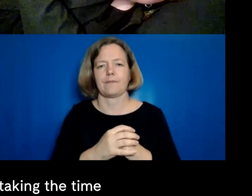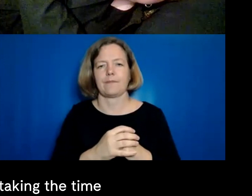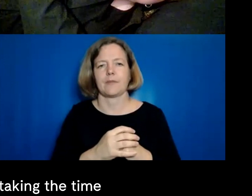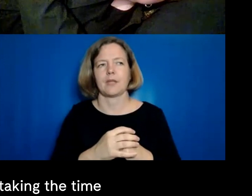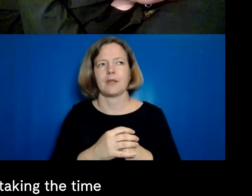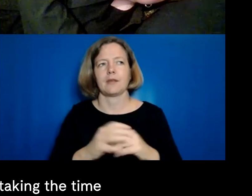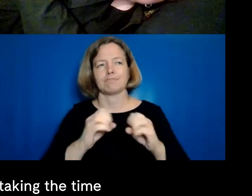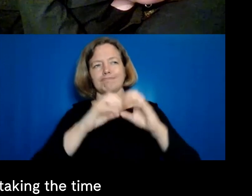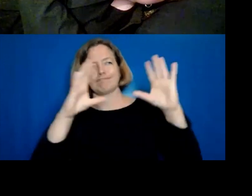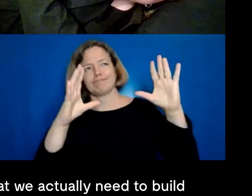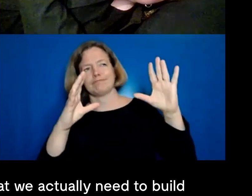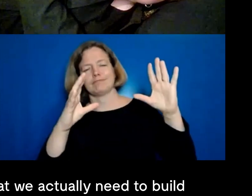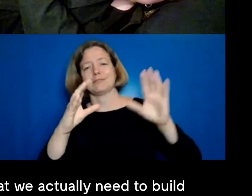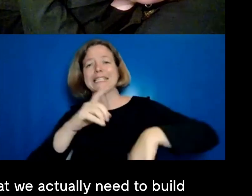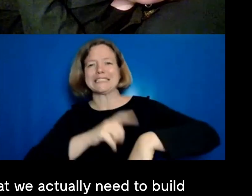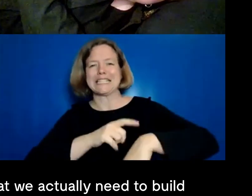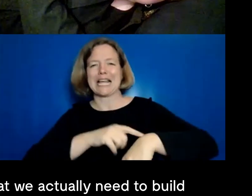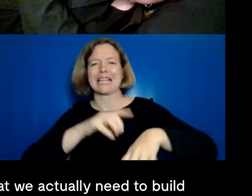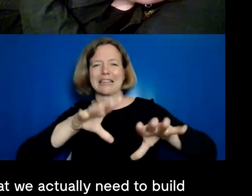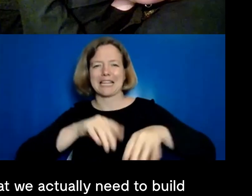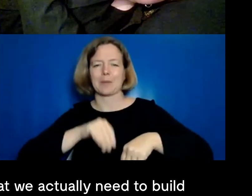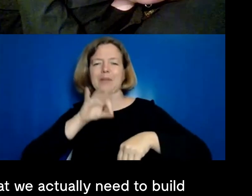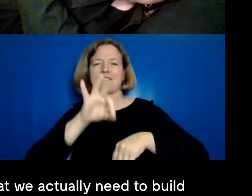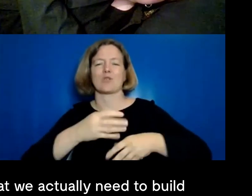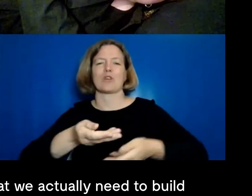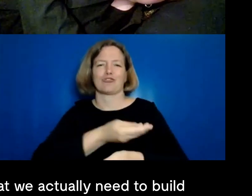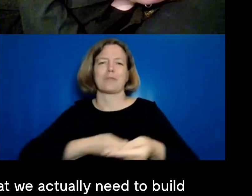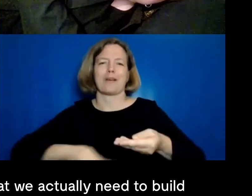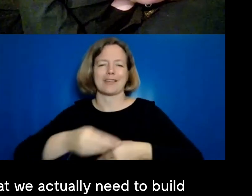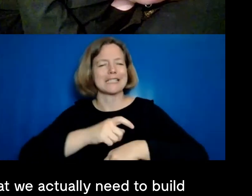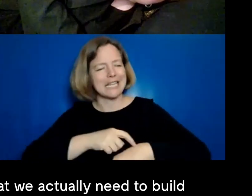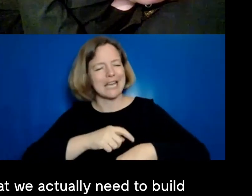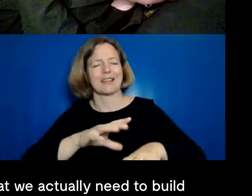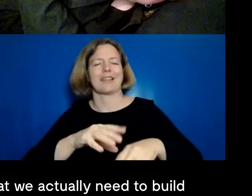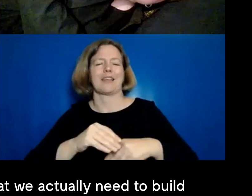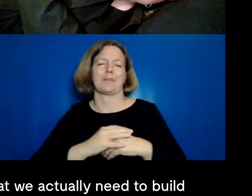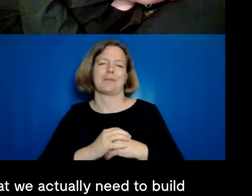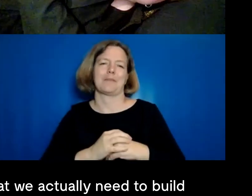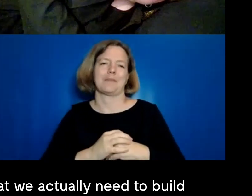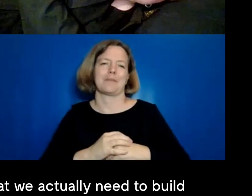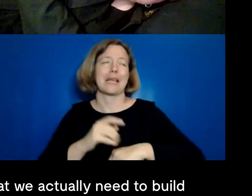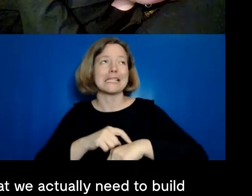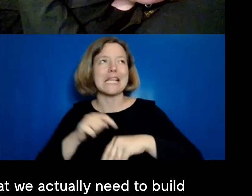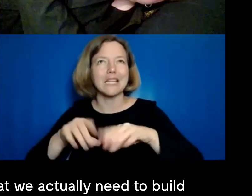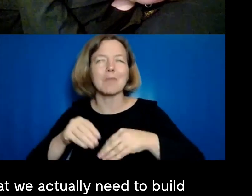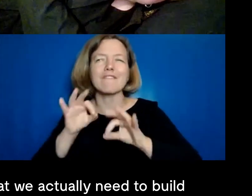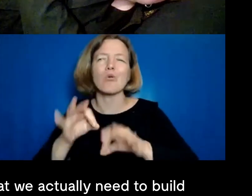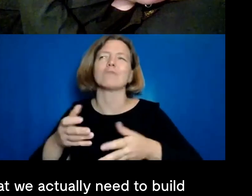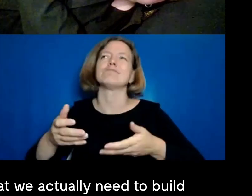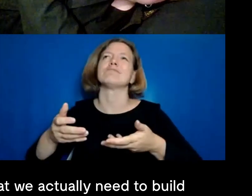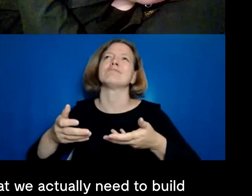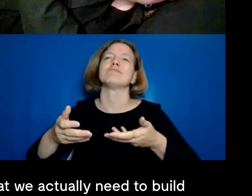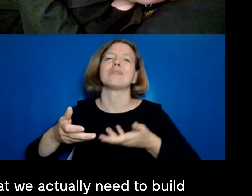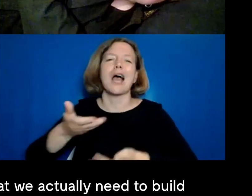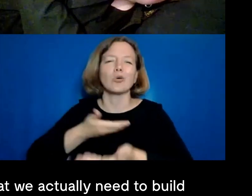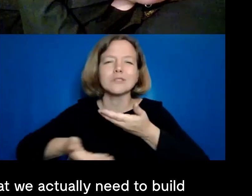those conversations, and yeah, for those exchanges that we actually